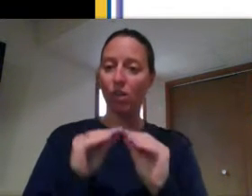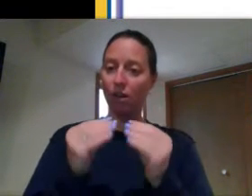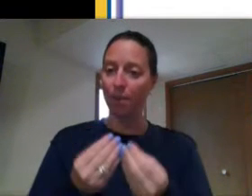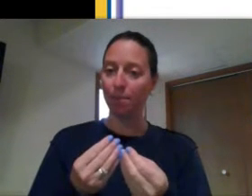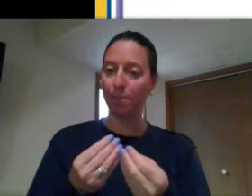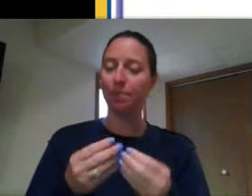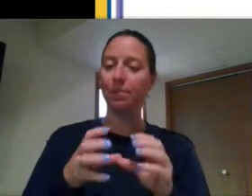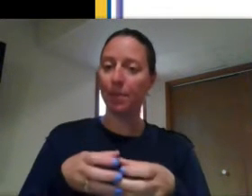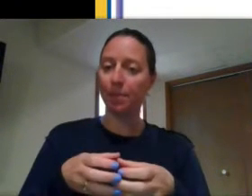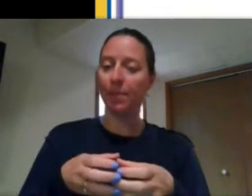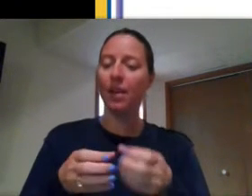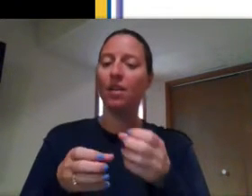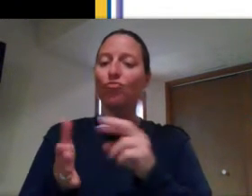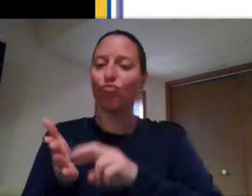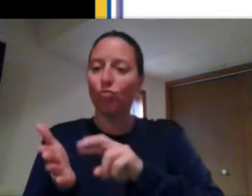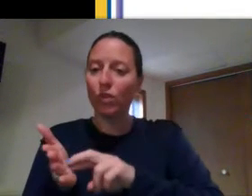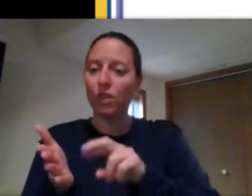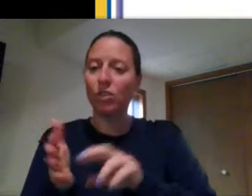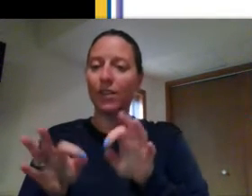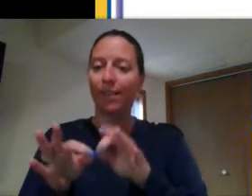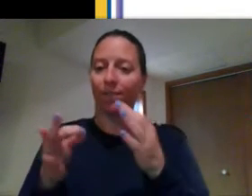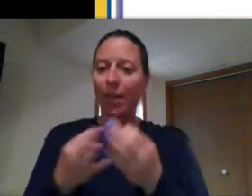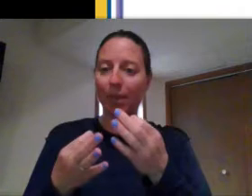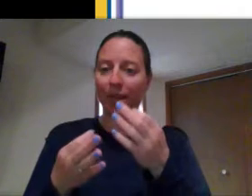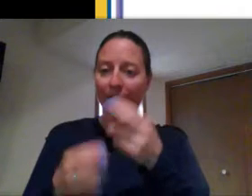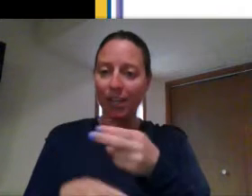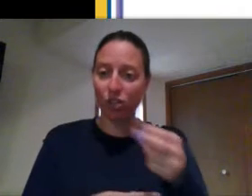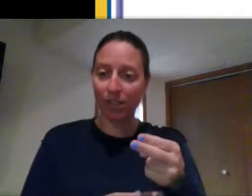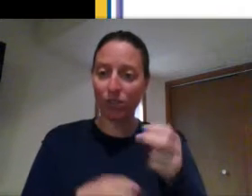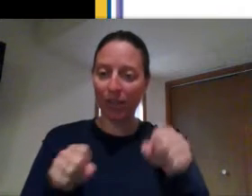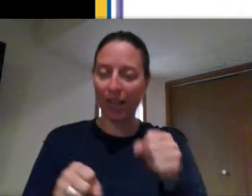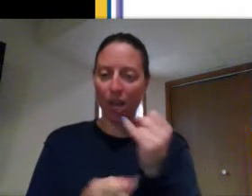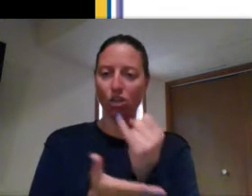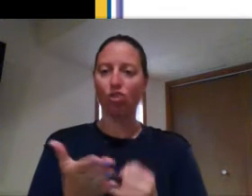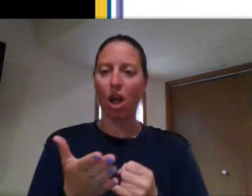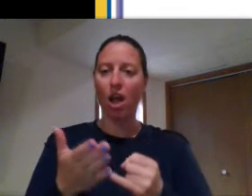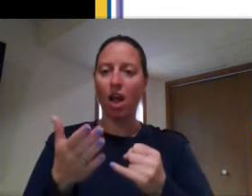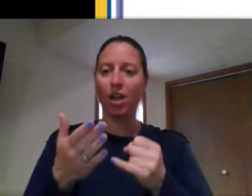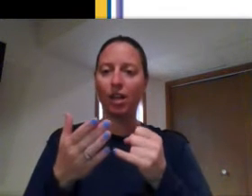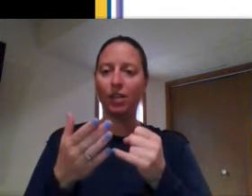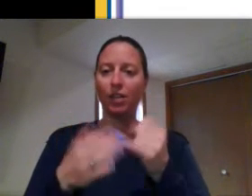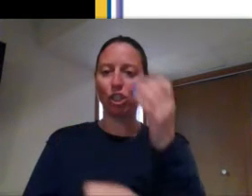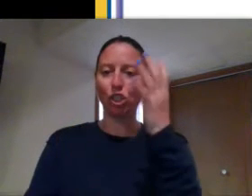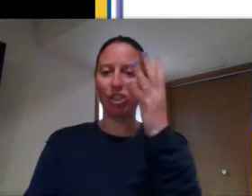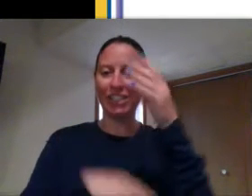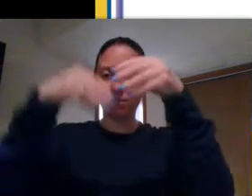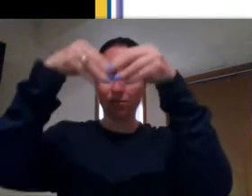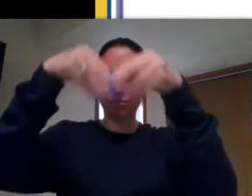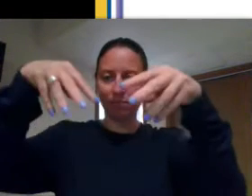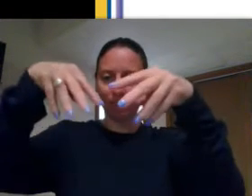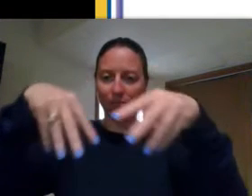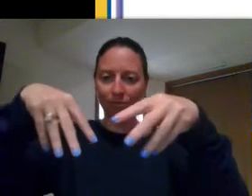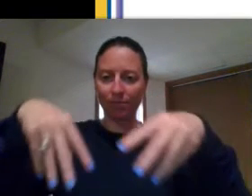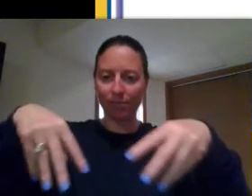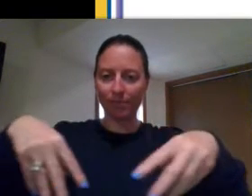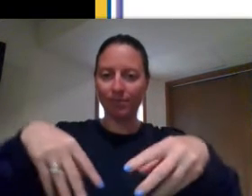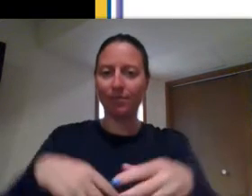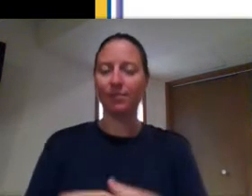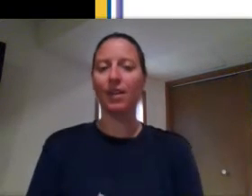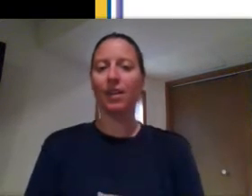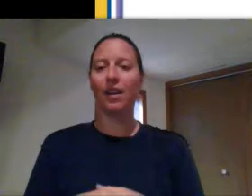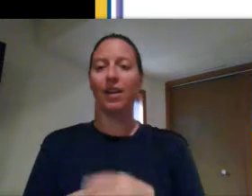researching family history so they can draw family trees. The data set at the right shows the number of aunts